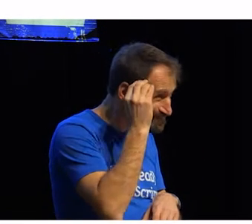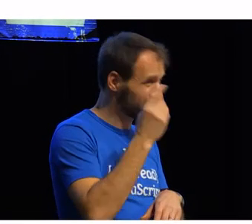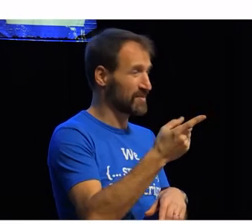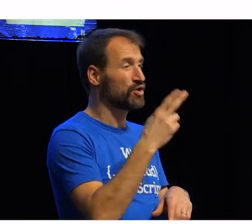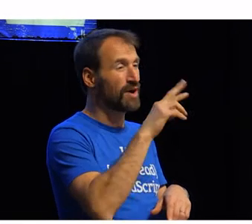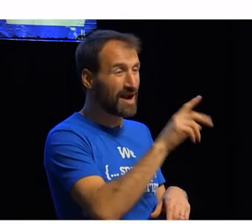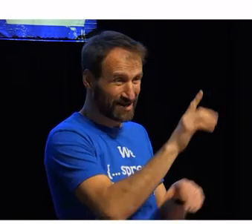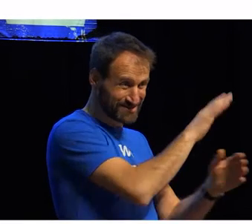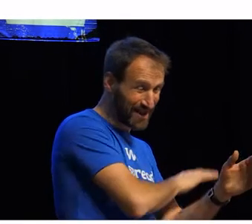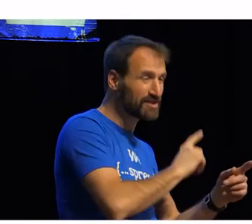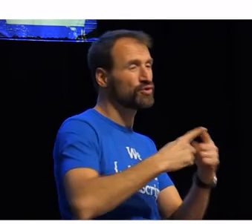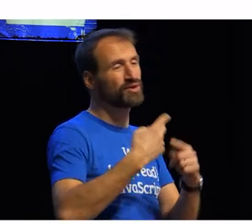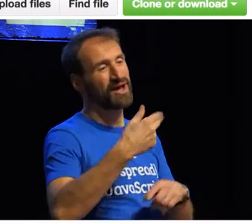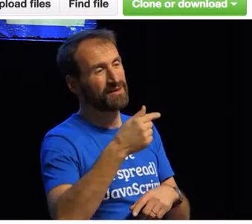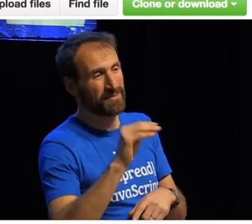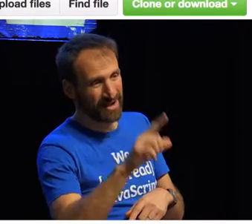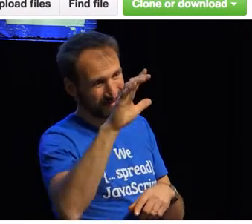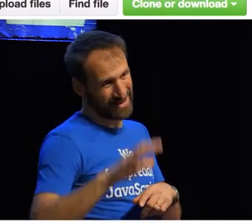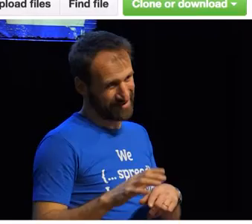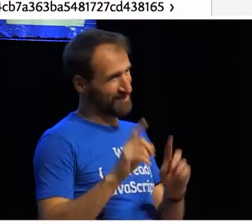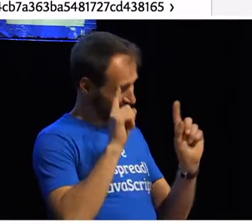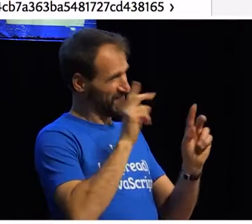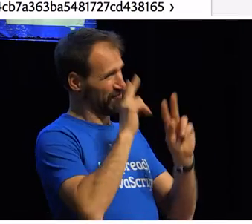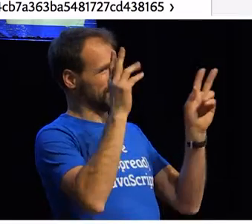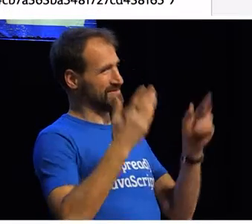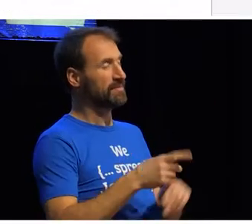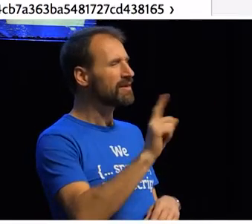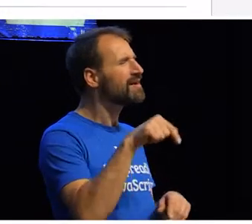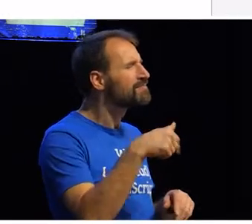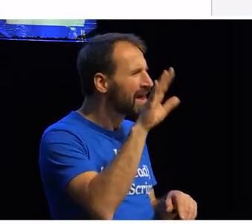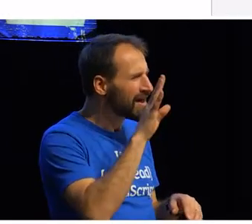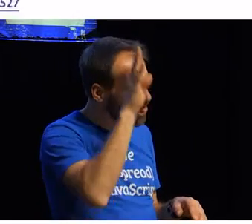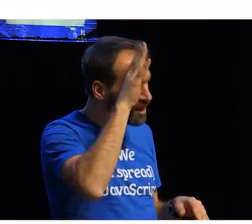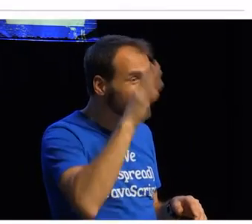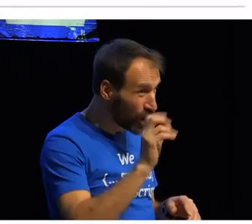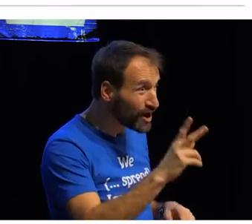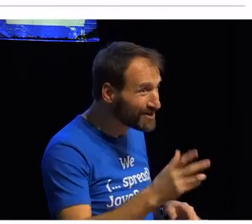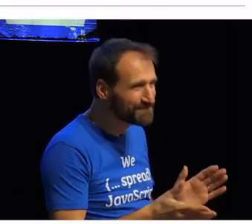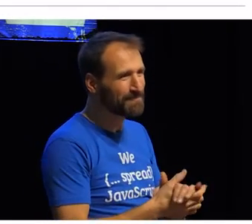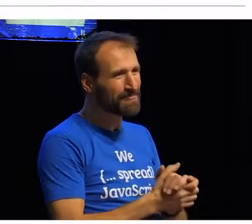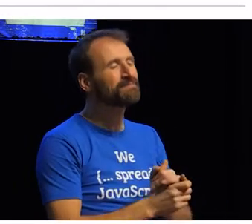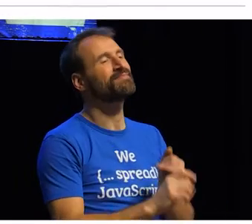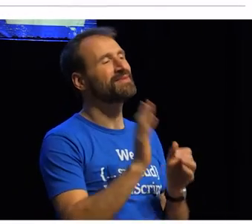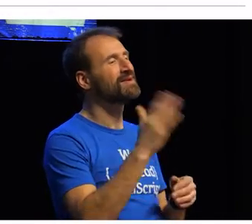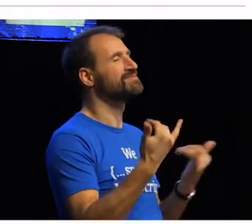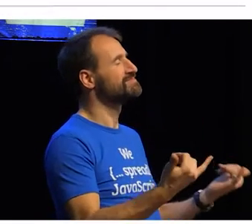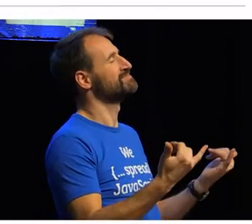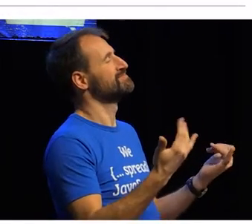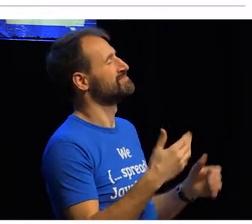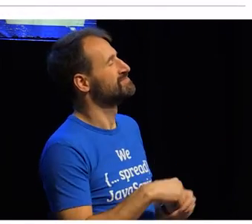HTML side of it let's get fancier so in both of those cases we talked